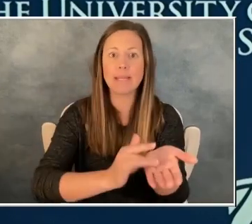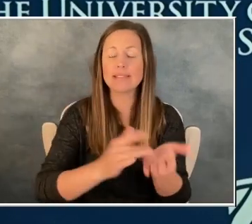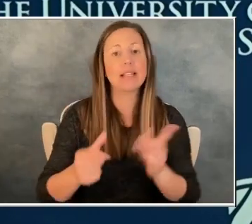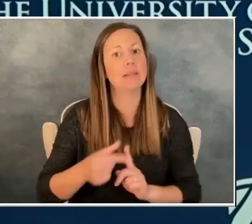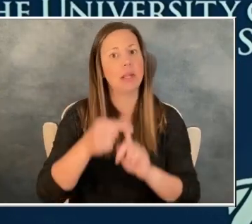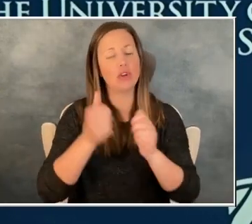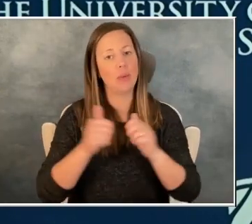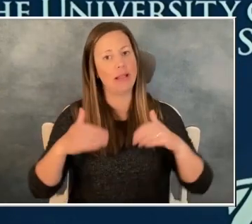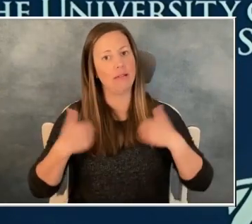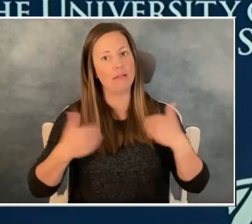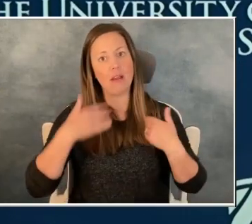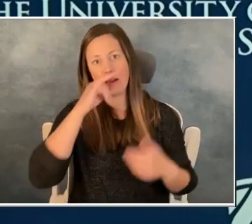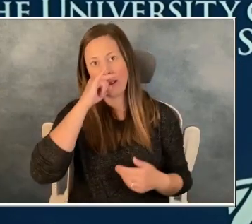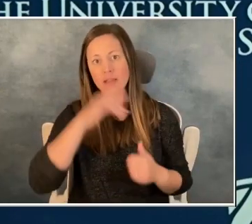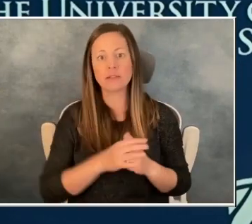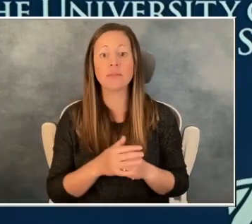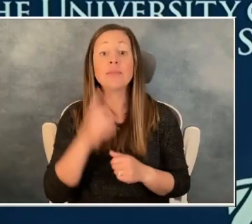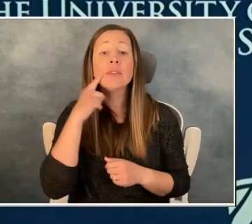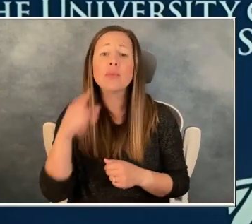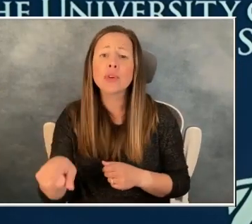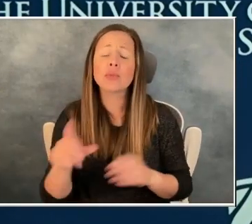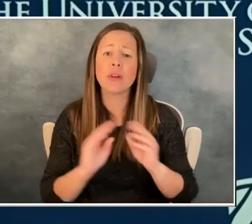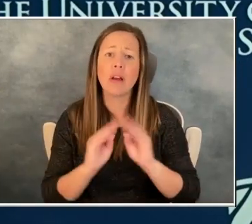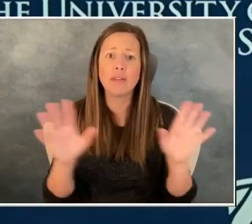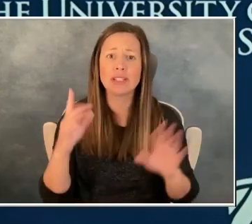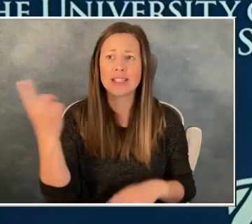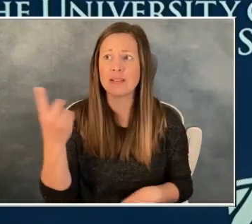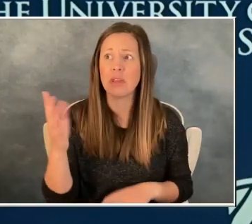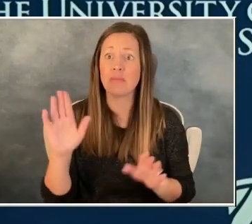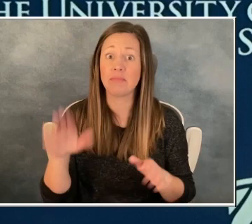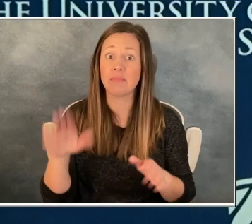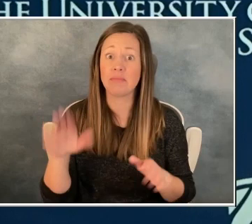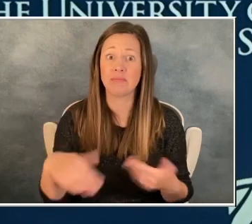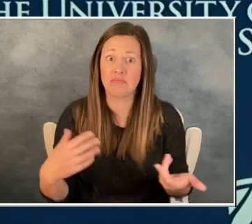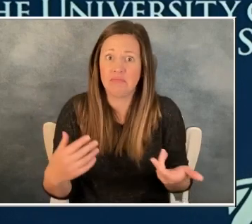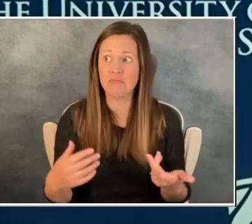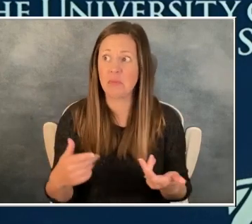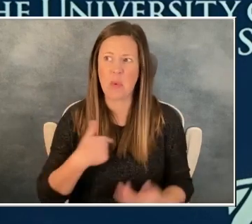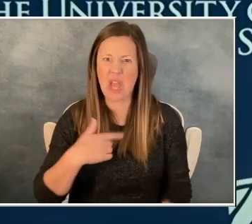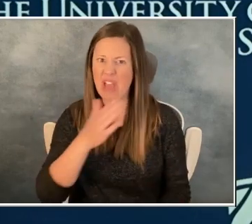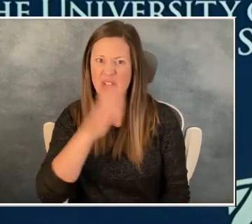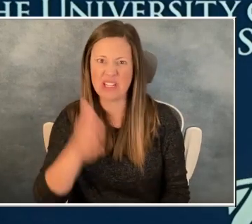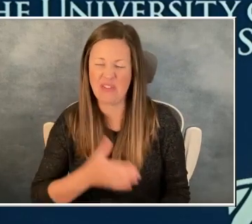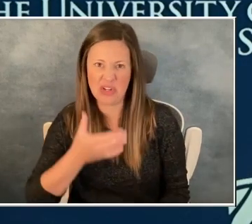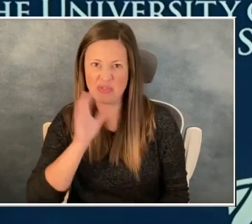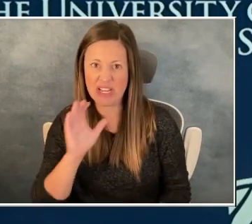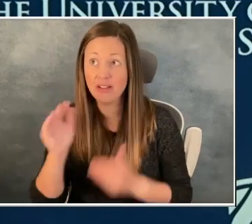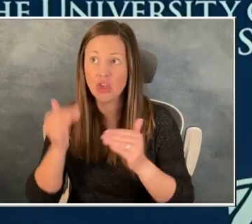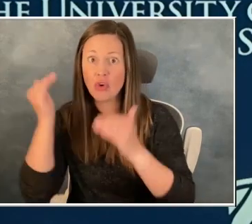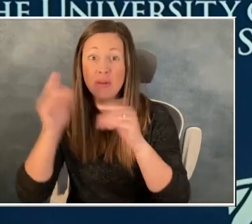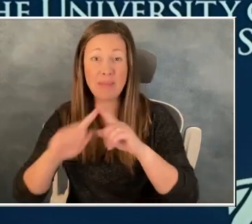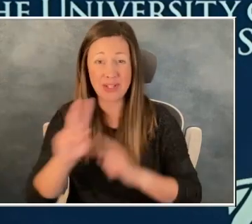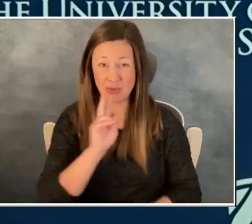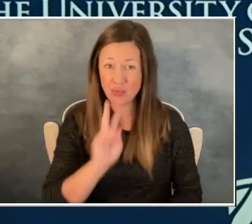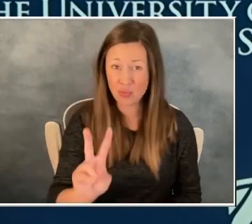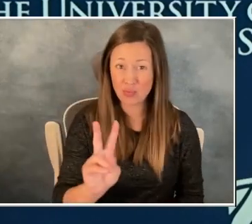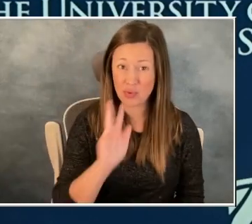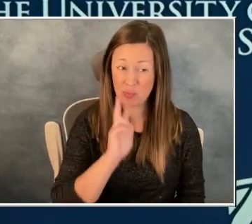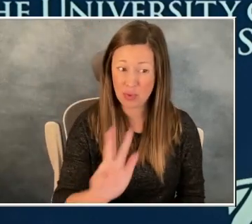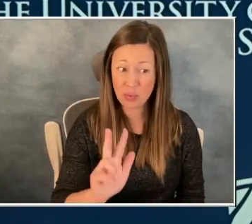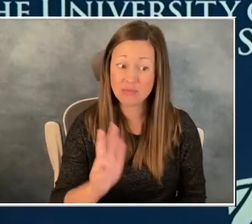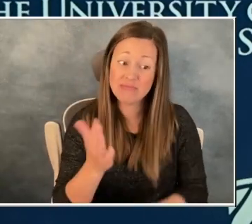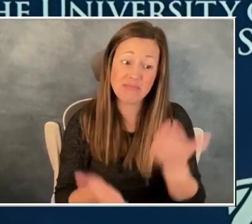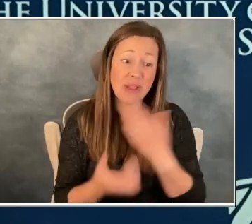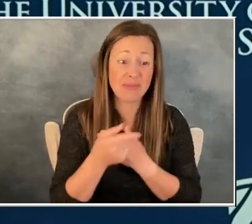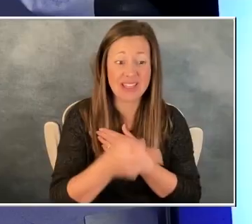what to you is obviously something you would never never drink. Right. A 2-year-old, 3-year-old, that may be something they unfortunately